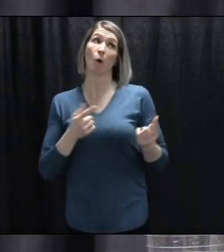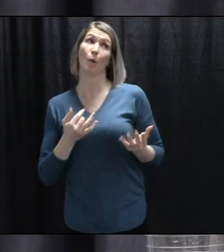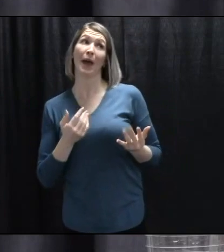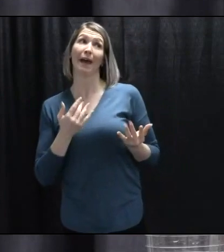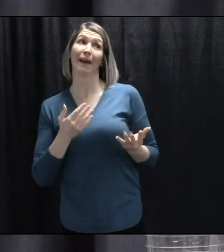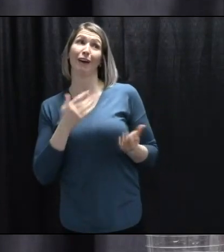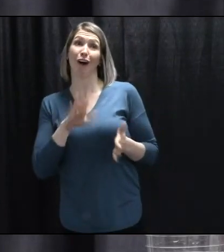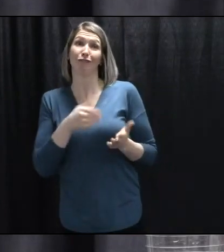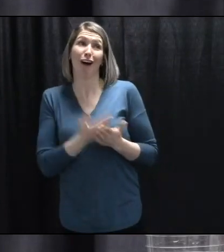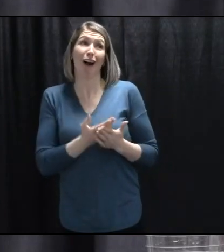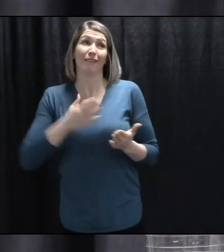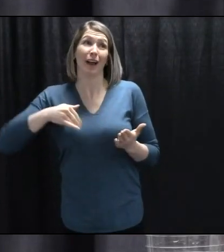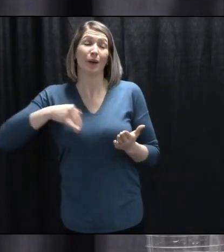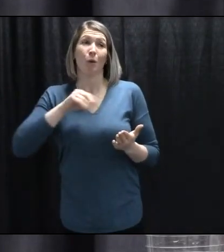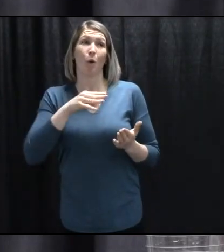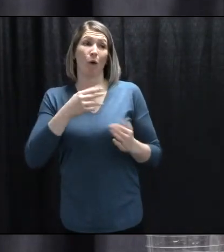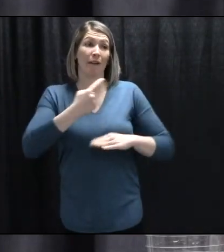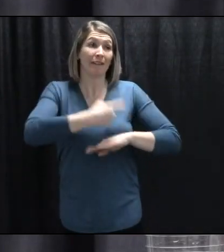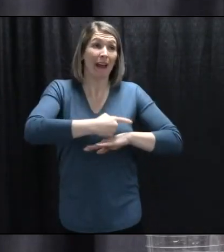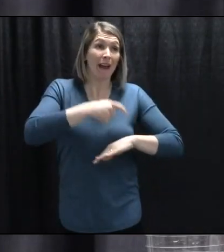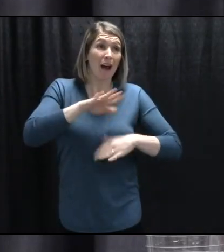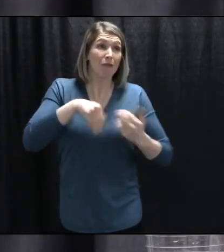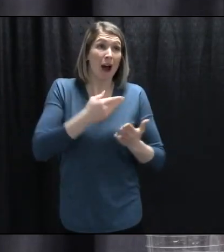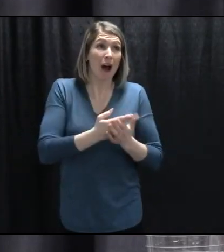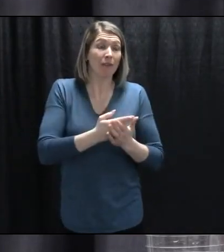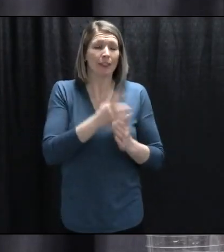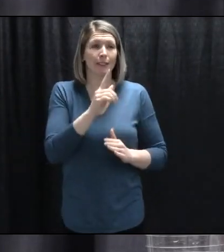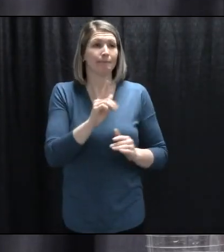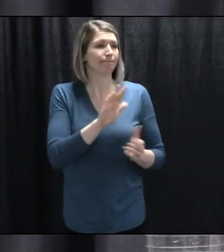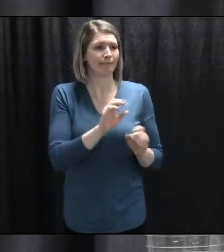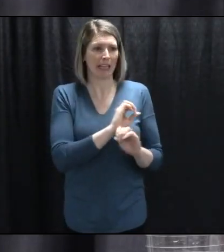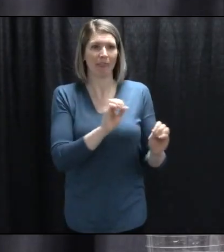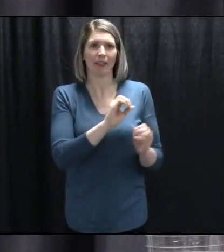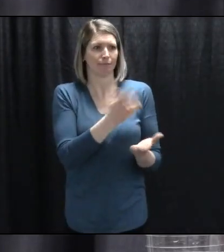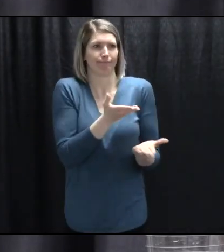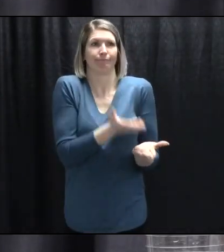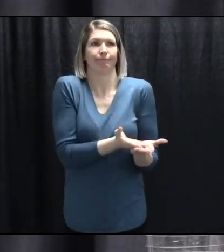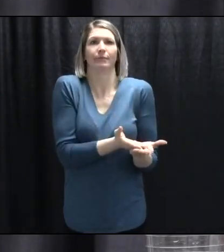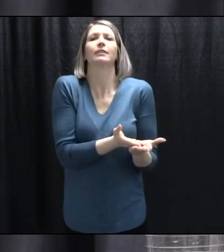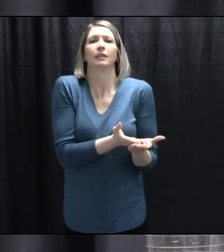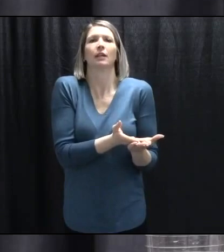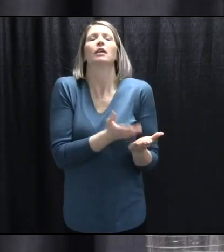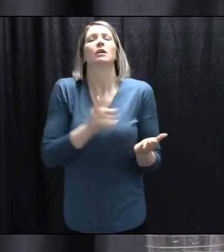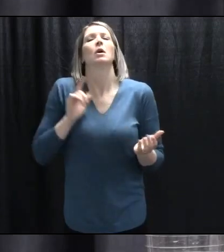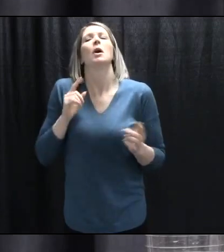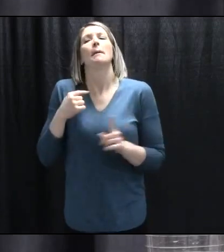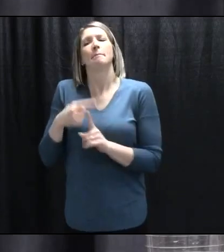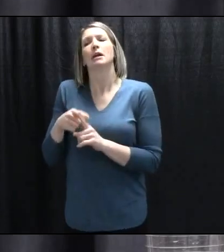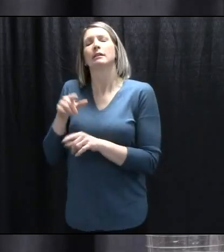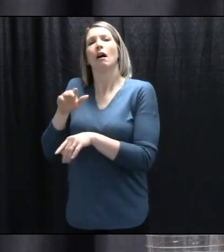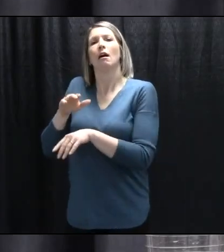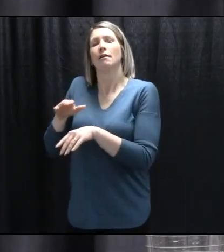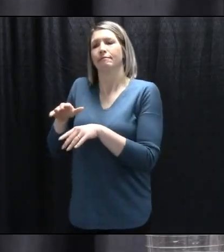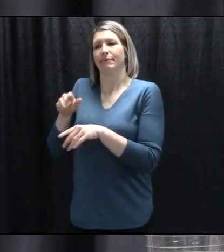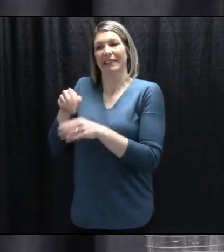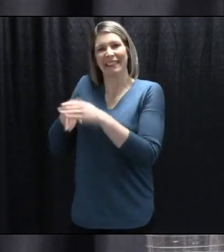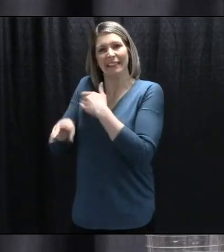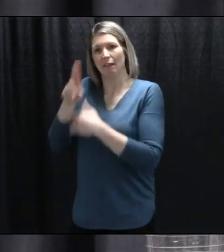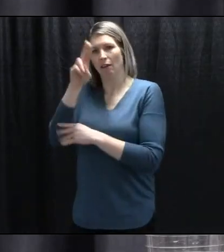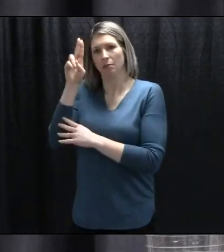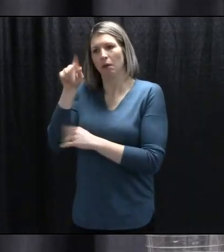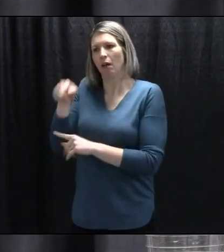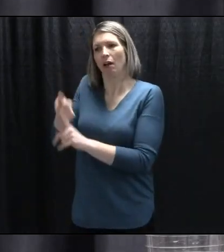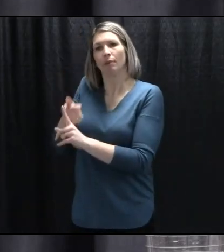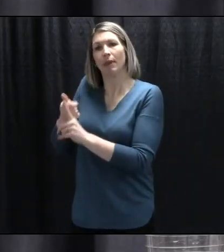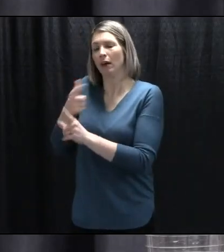sure that frontline healthcare workers have access to the PPE they need when they need it. And equally with our challenged supply chain, we need